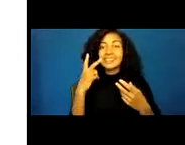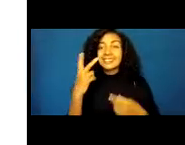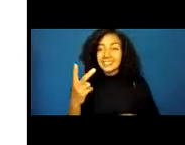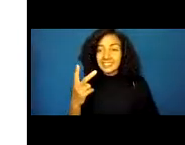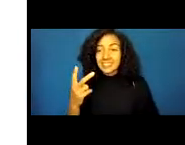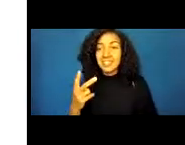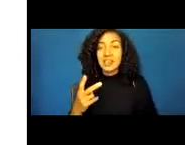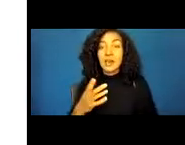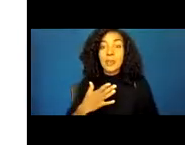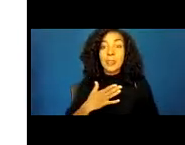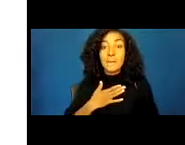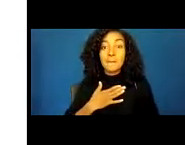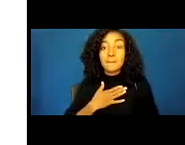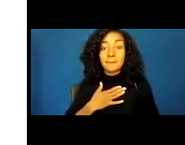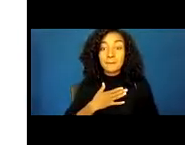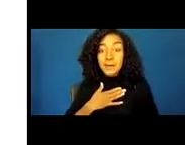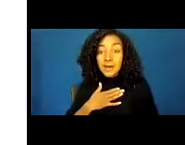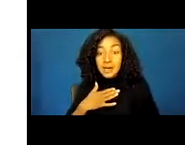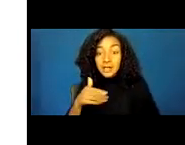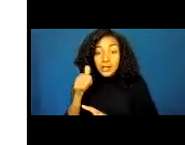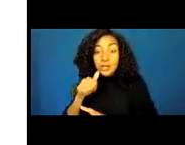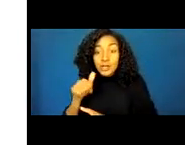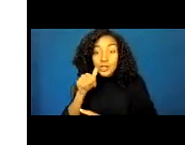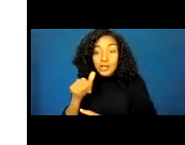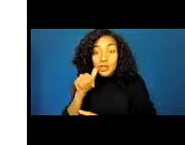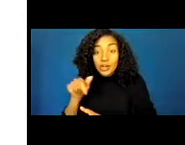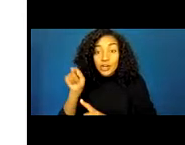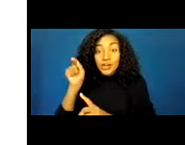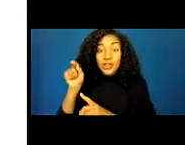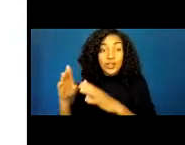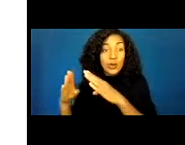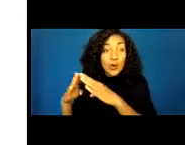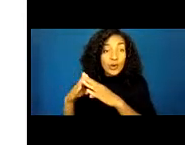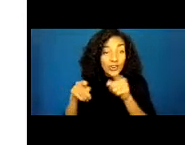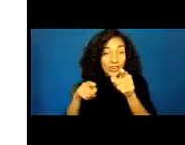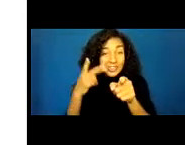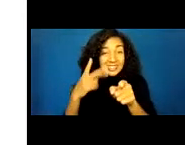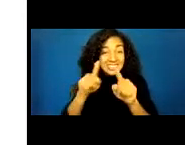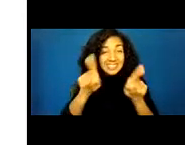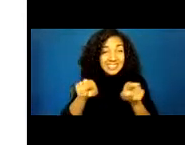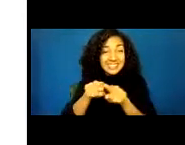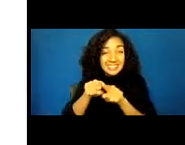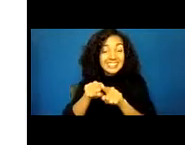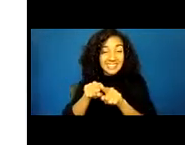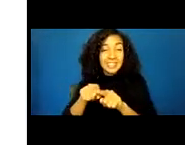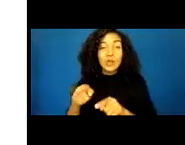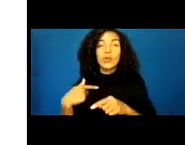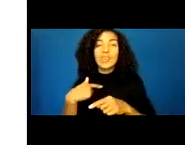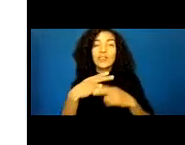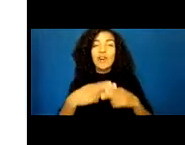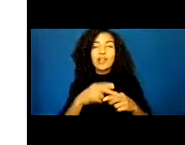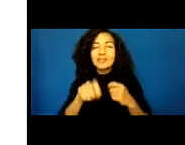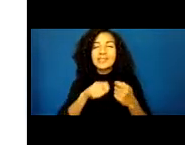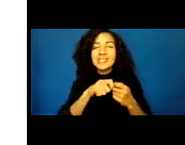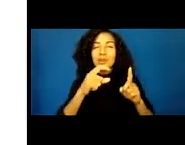hand corner, Lena Diggy. She loves, we call them Datsan, and she just loves to hear them talk. But in our